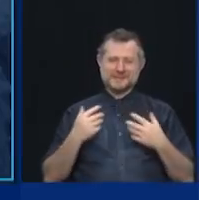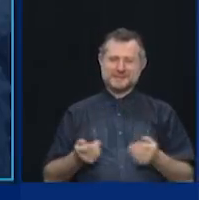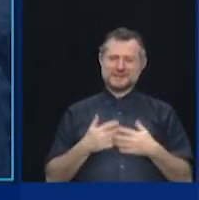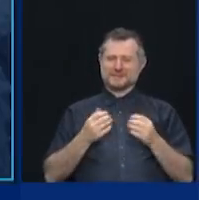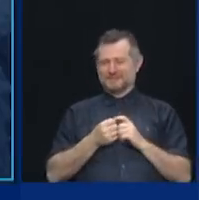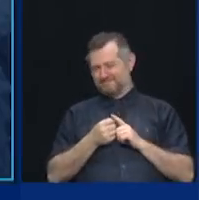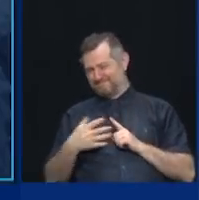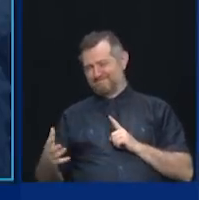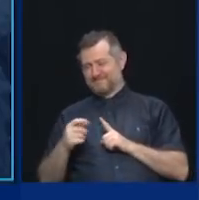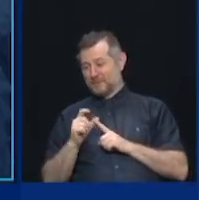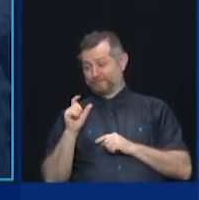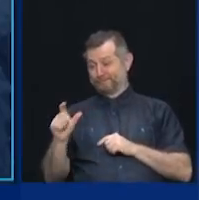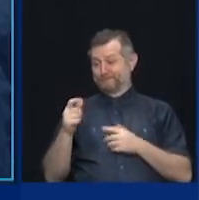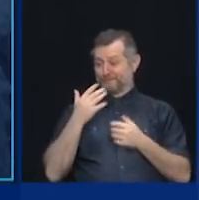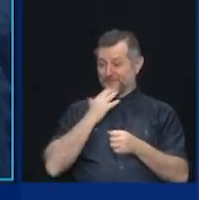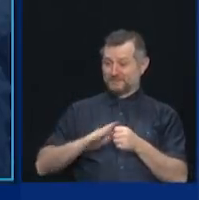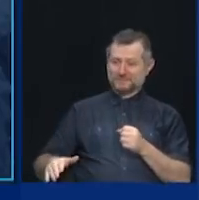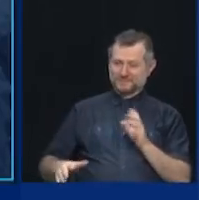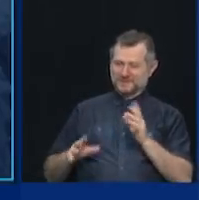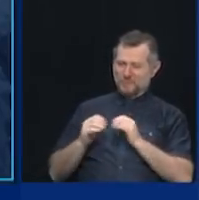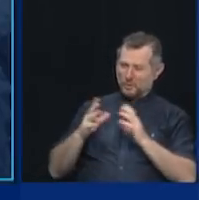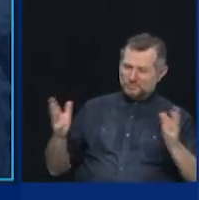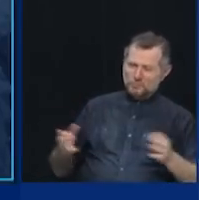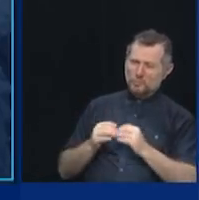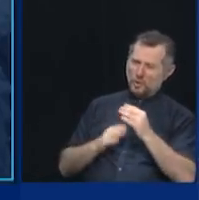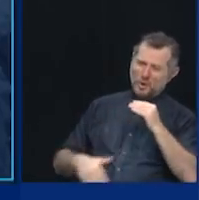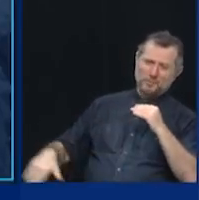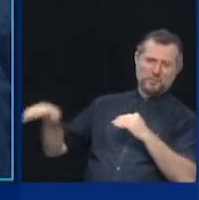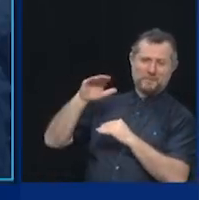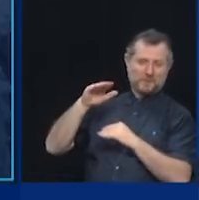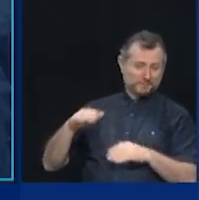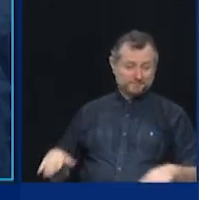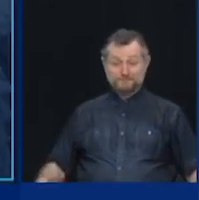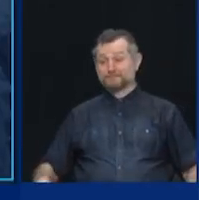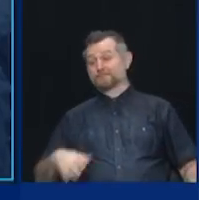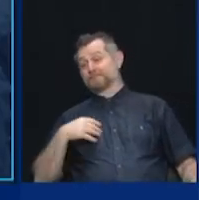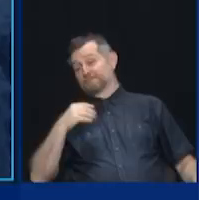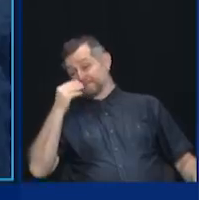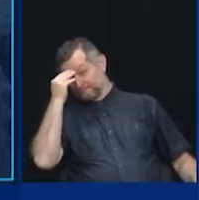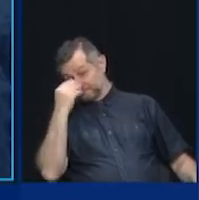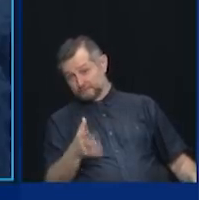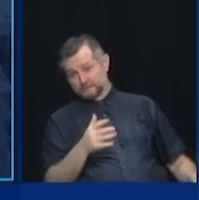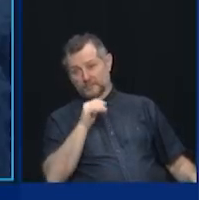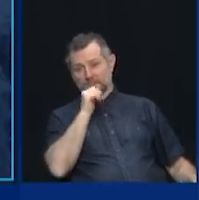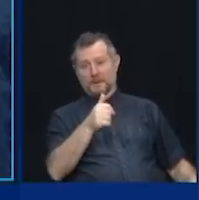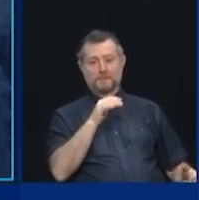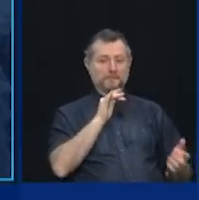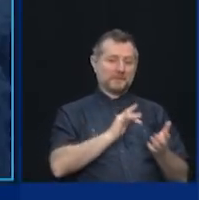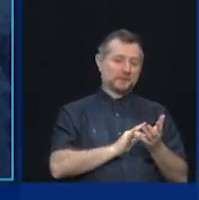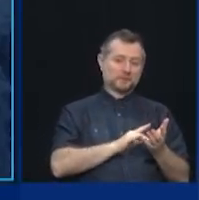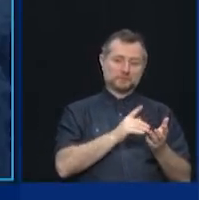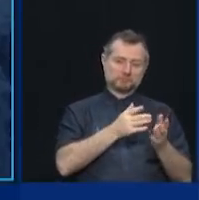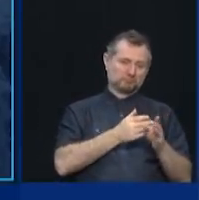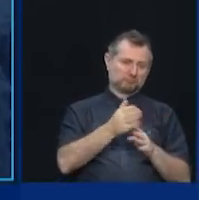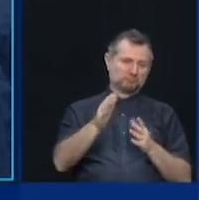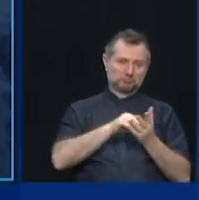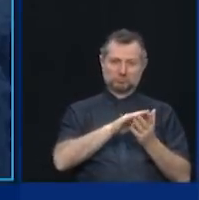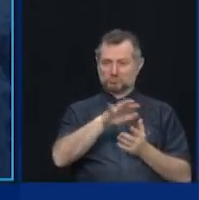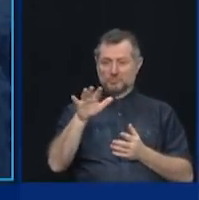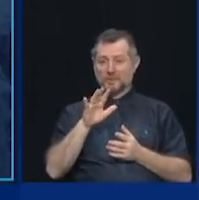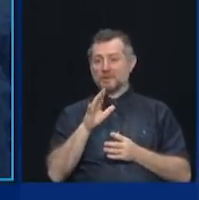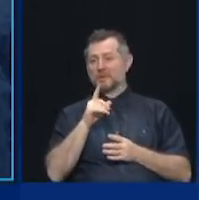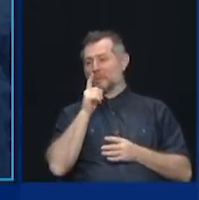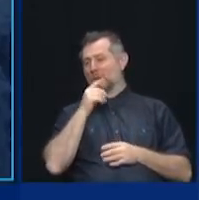beyond. By the way, not the millionaires in society, not the highest paid people